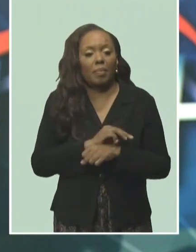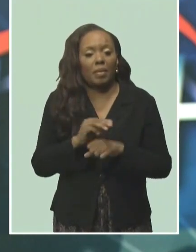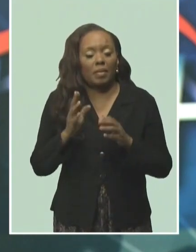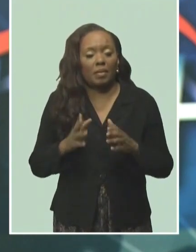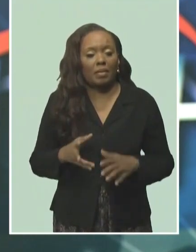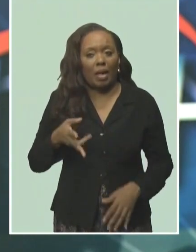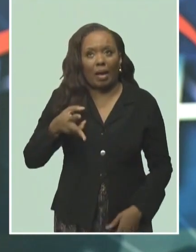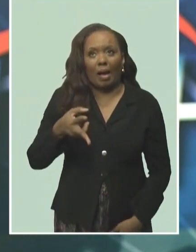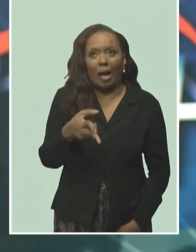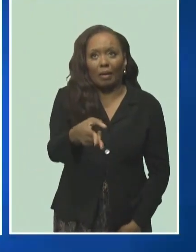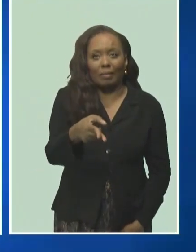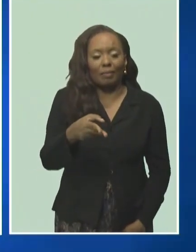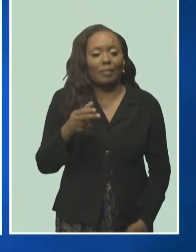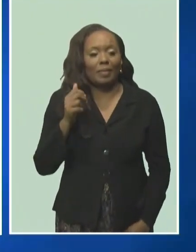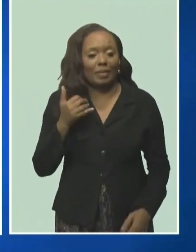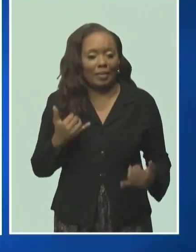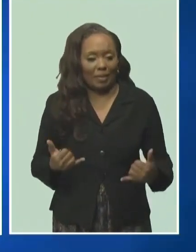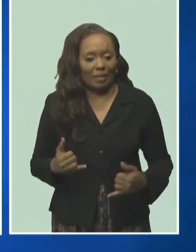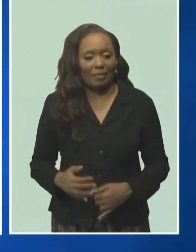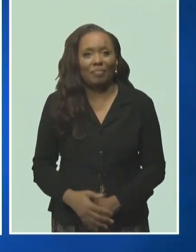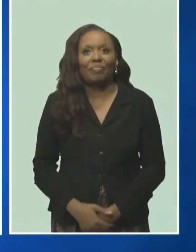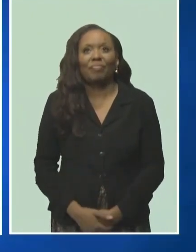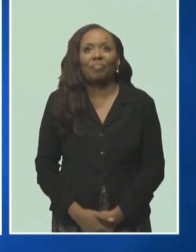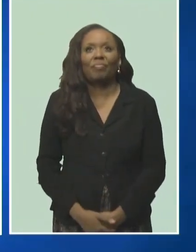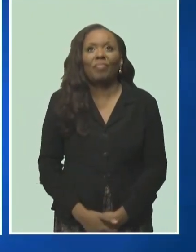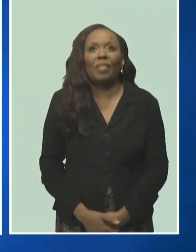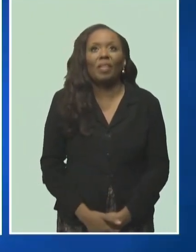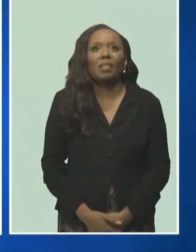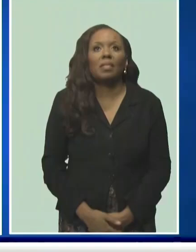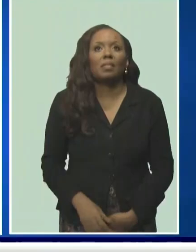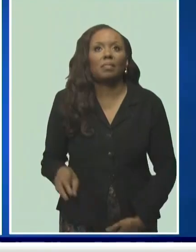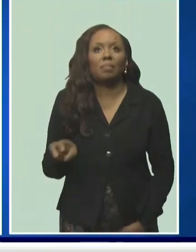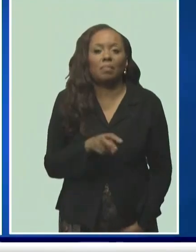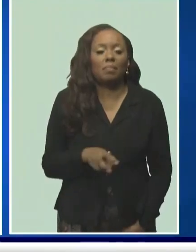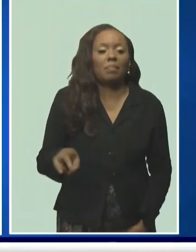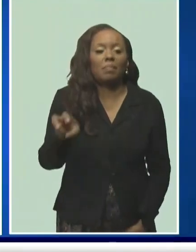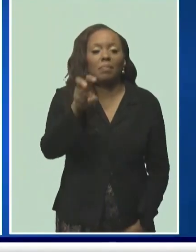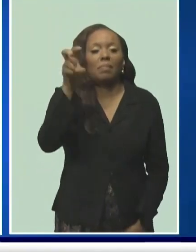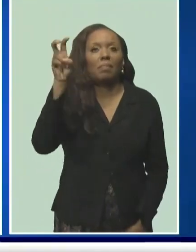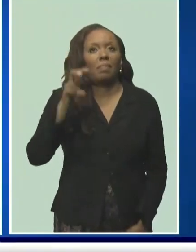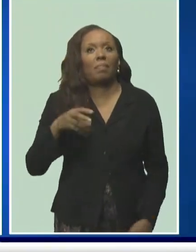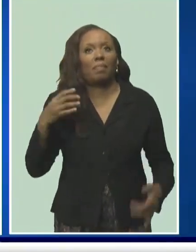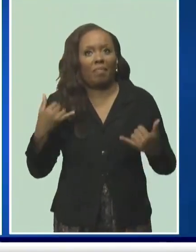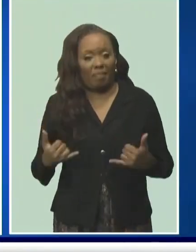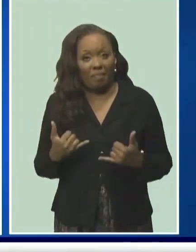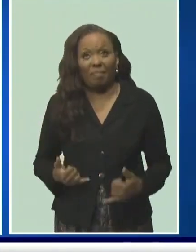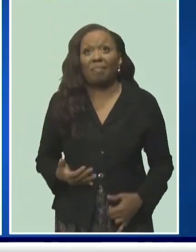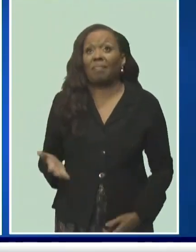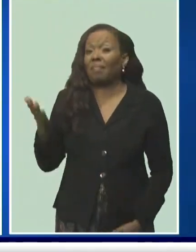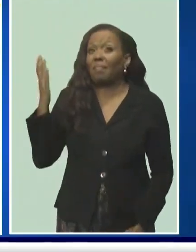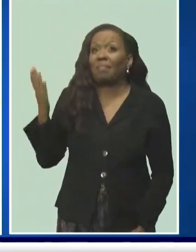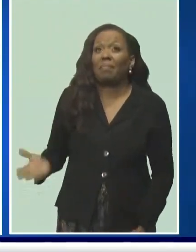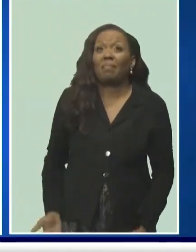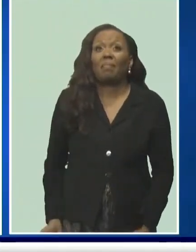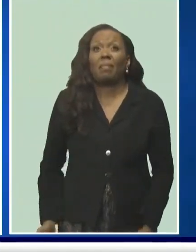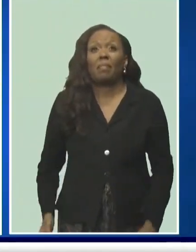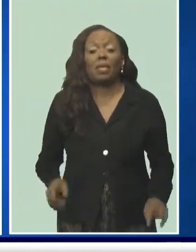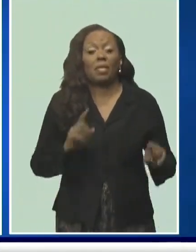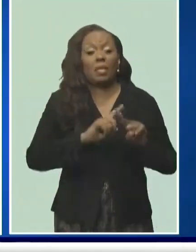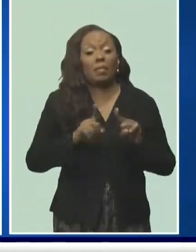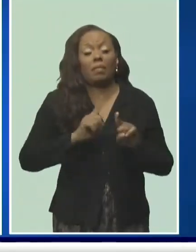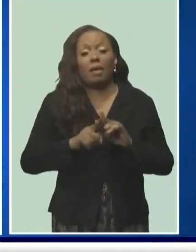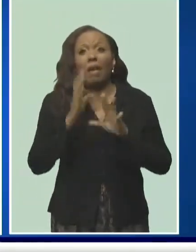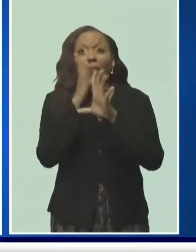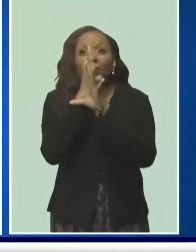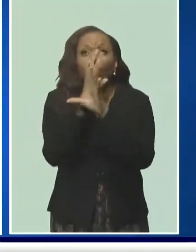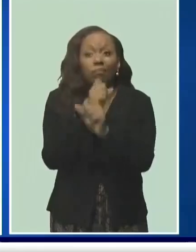Thorpe reports. The minister toured the Christchurch facility accompanied by his permanent secretary. He says it has many attractions for